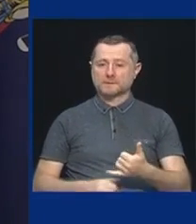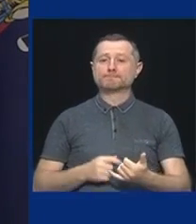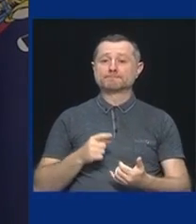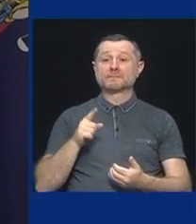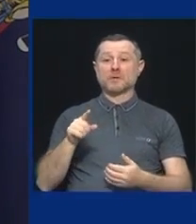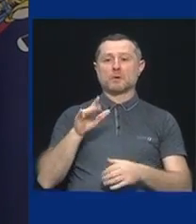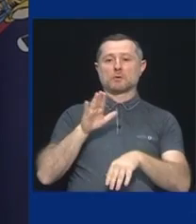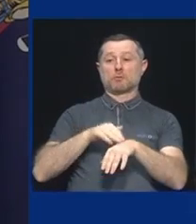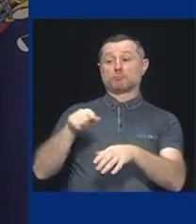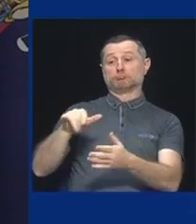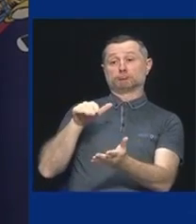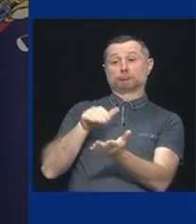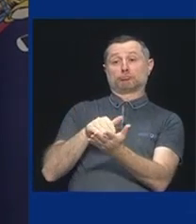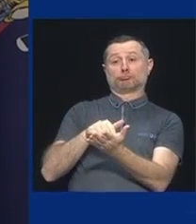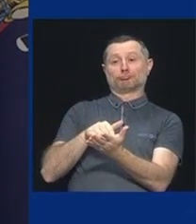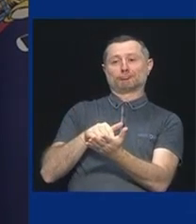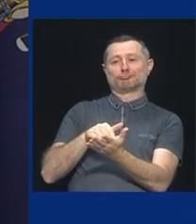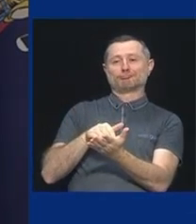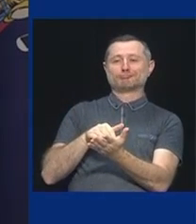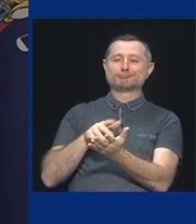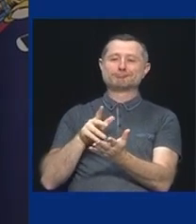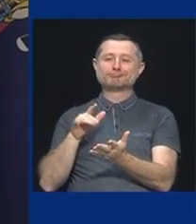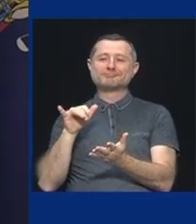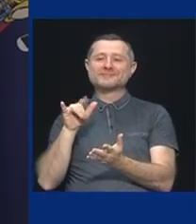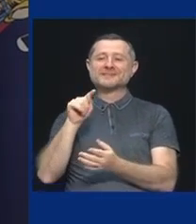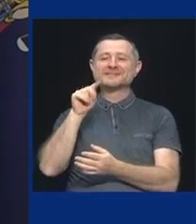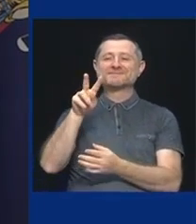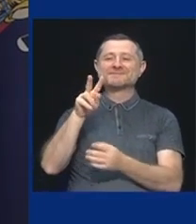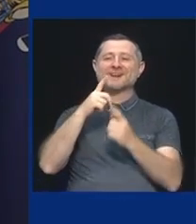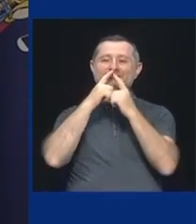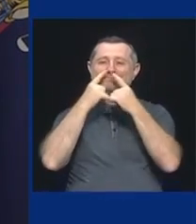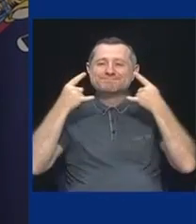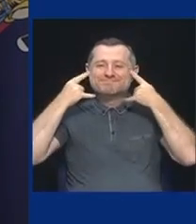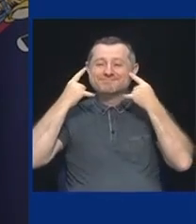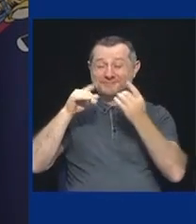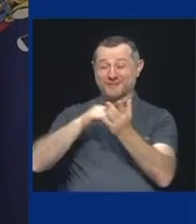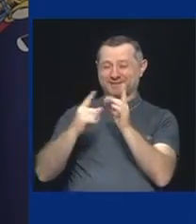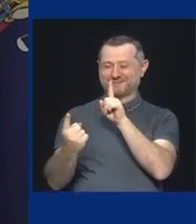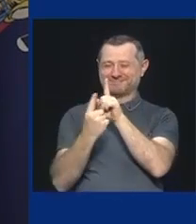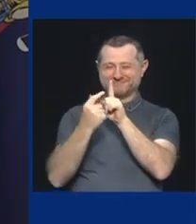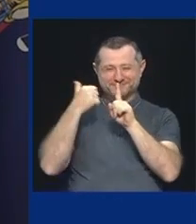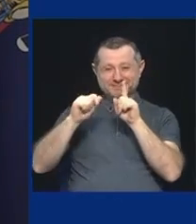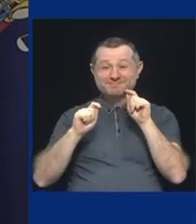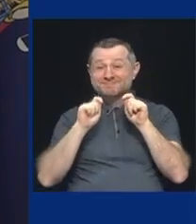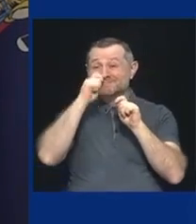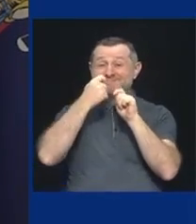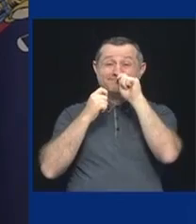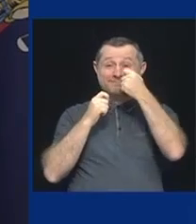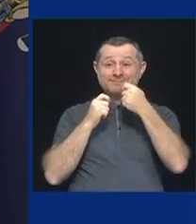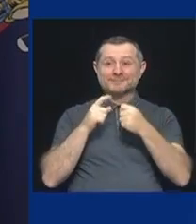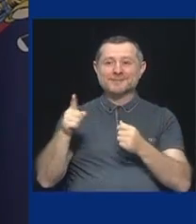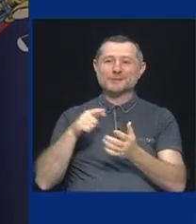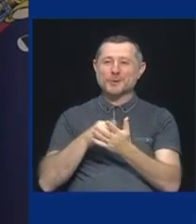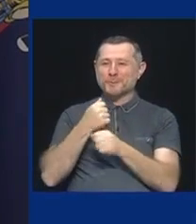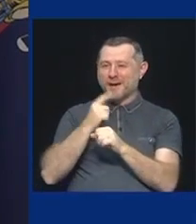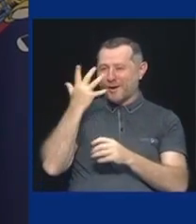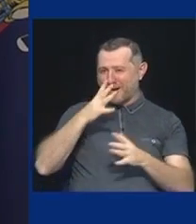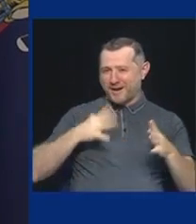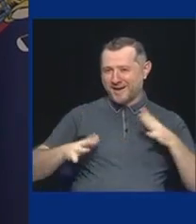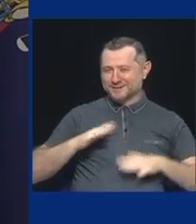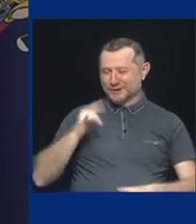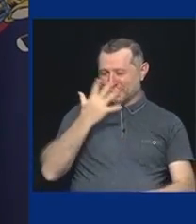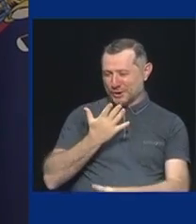a COVID nasal swab, "You make that gown look good." I was joking.